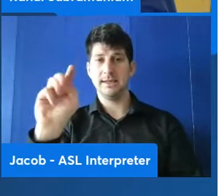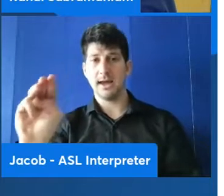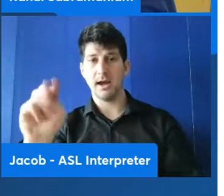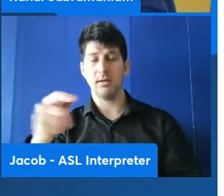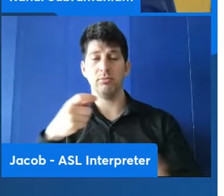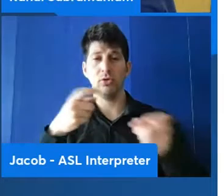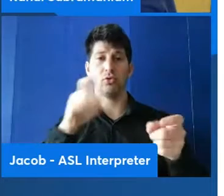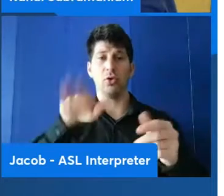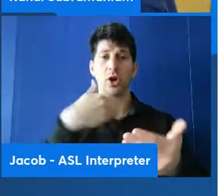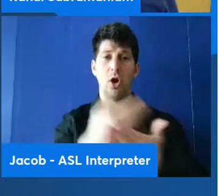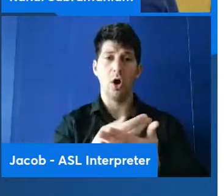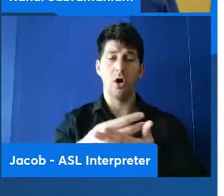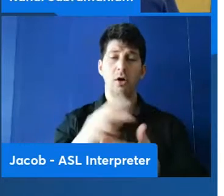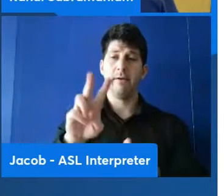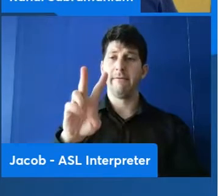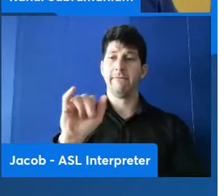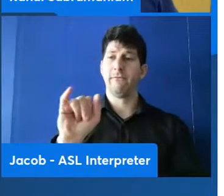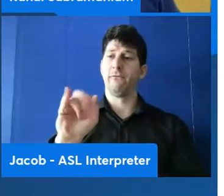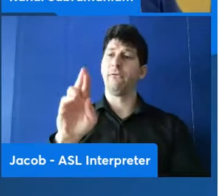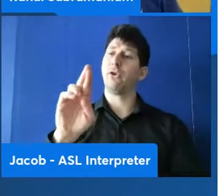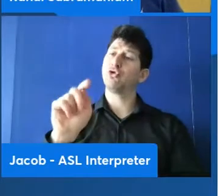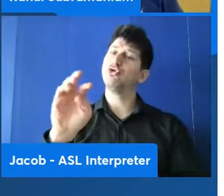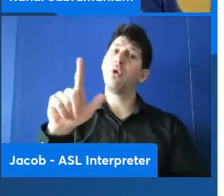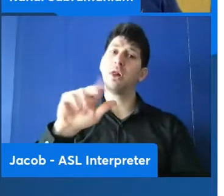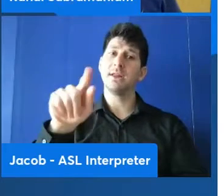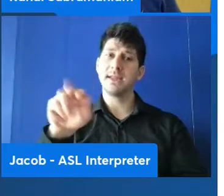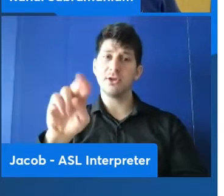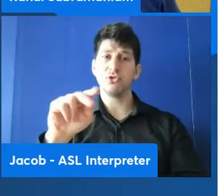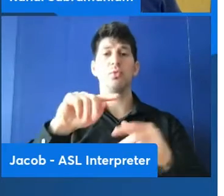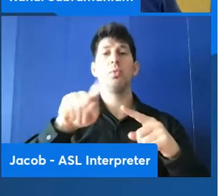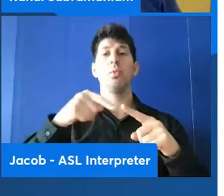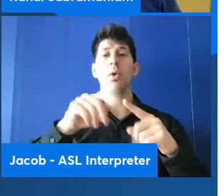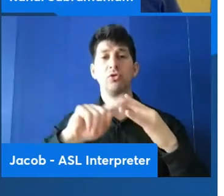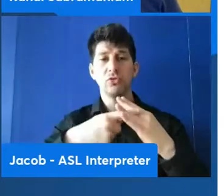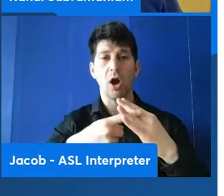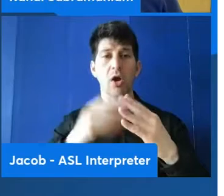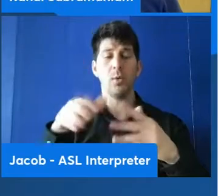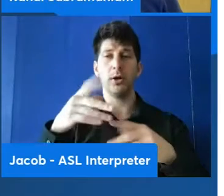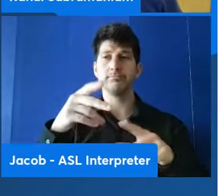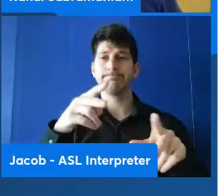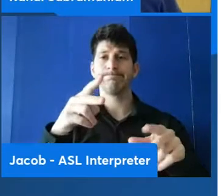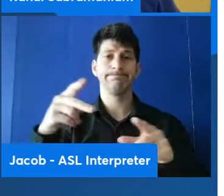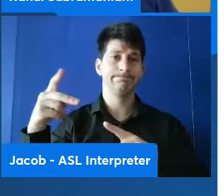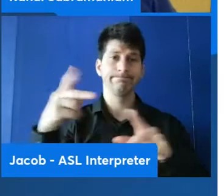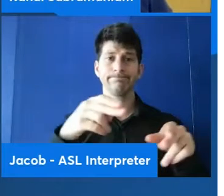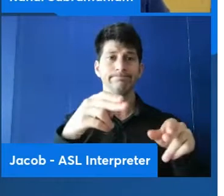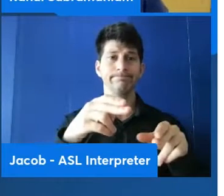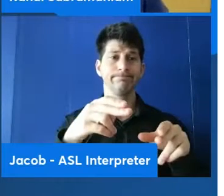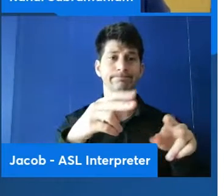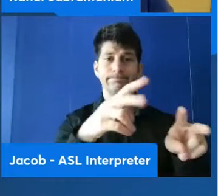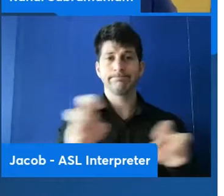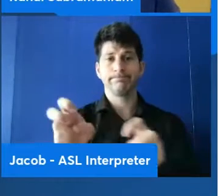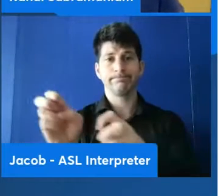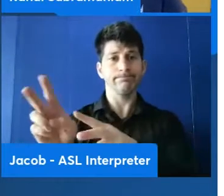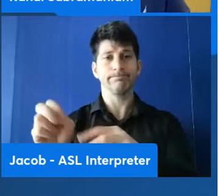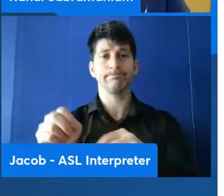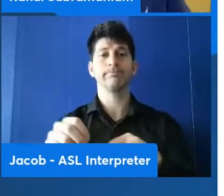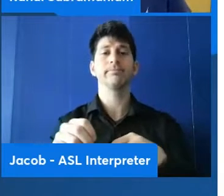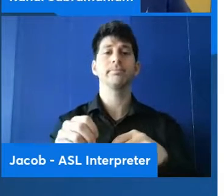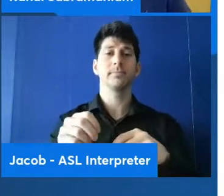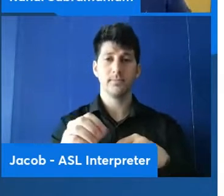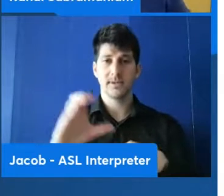the virtualization. So when you start up a smaller instance, it'll slice off a piece of that CPU and hand it to you. It's